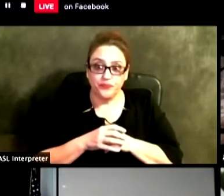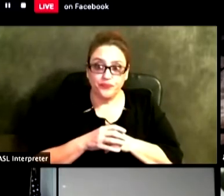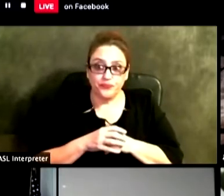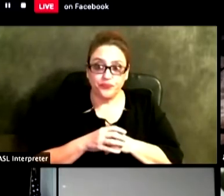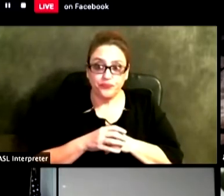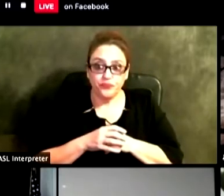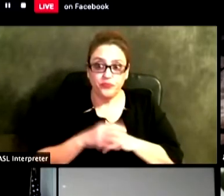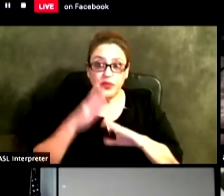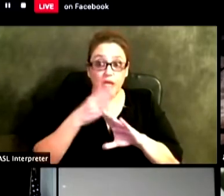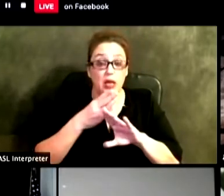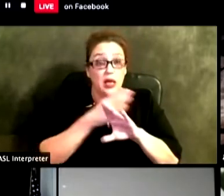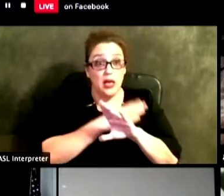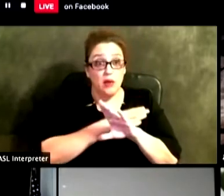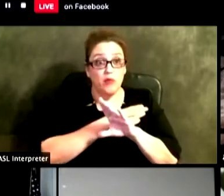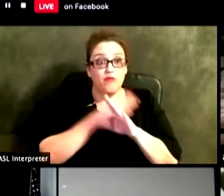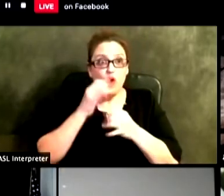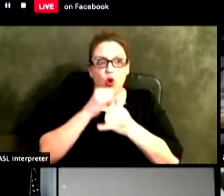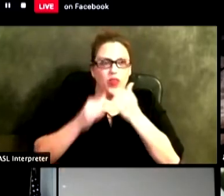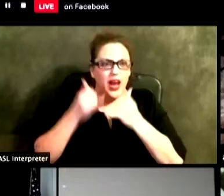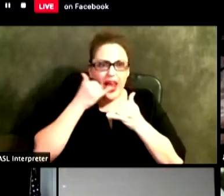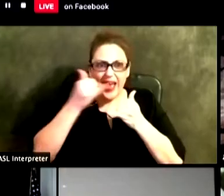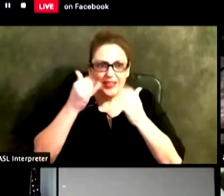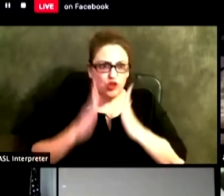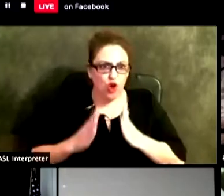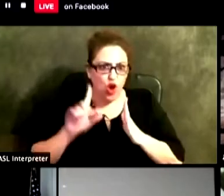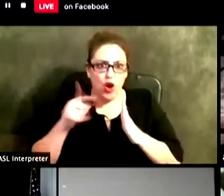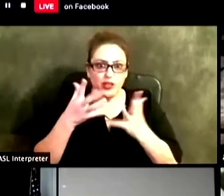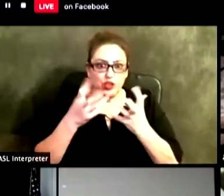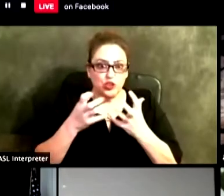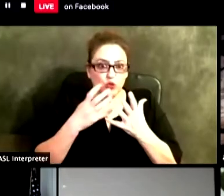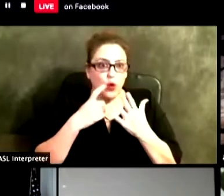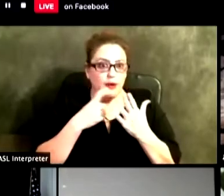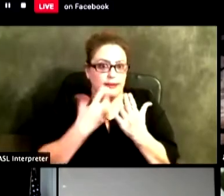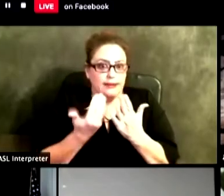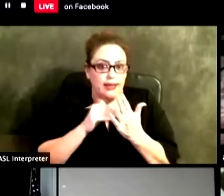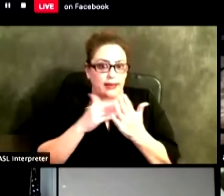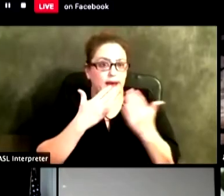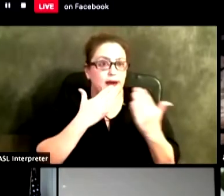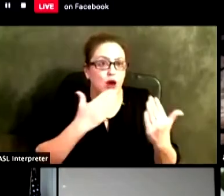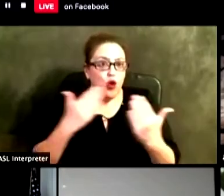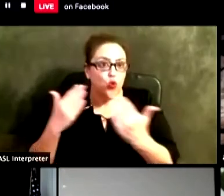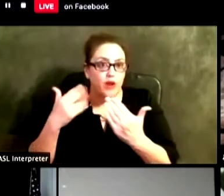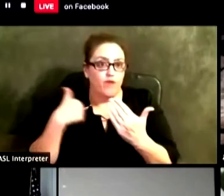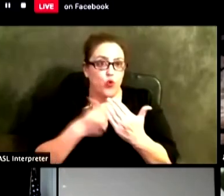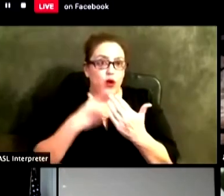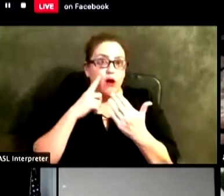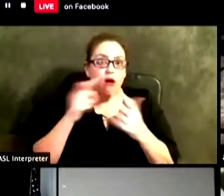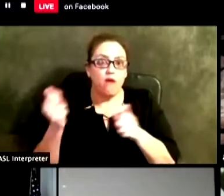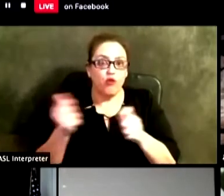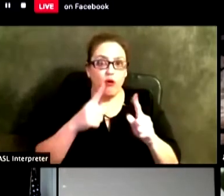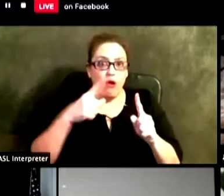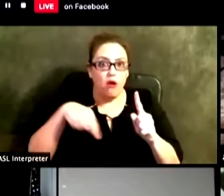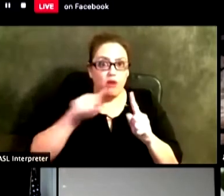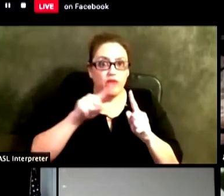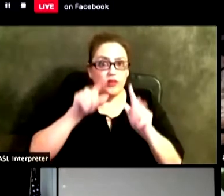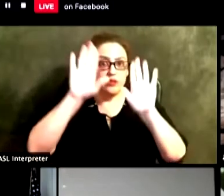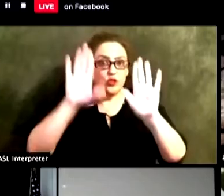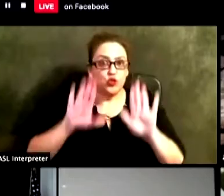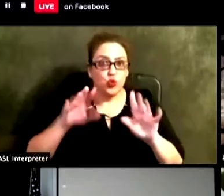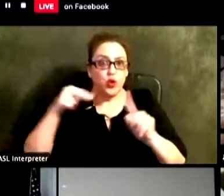caller, just reiterate how grateful we are, all of us, for all of these extraordinary perspectives that we've been able to